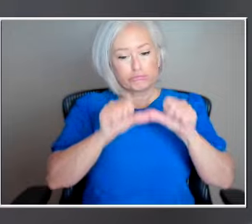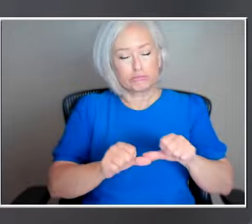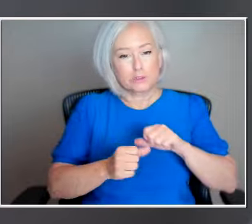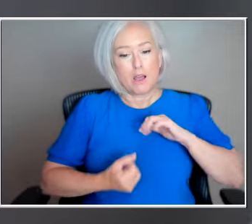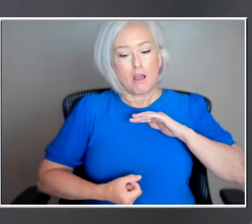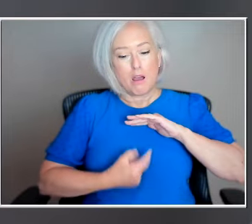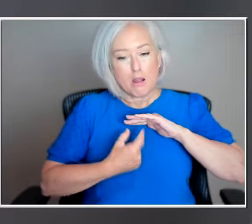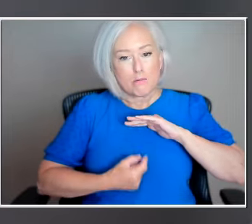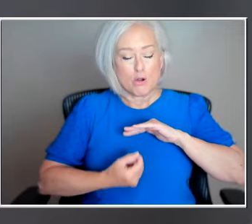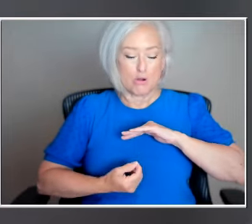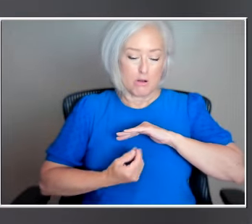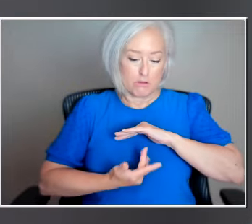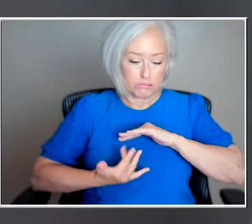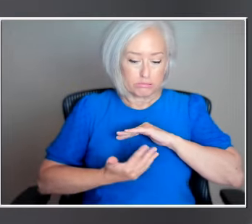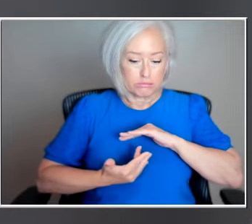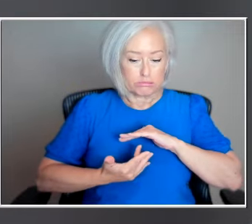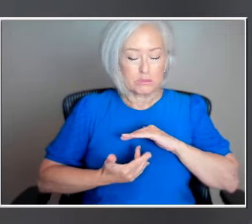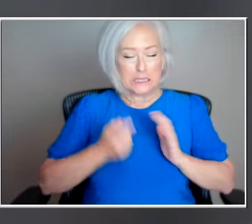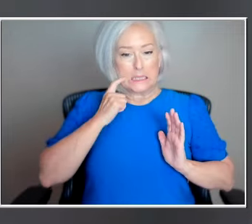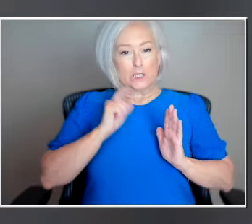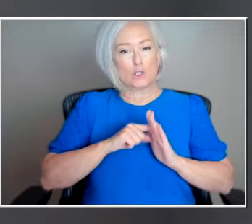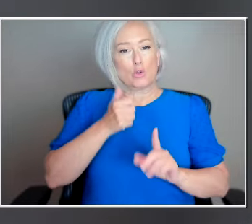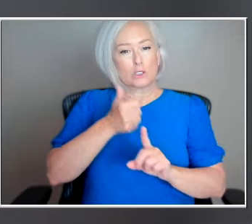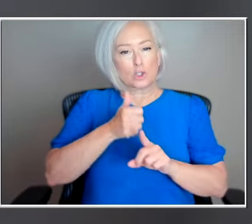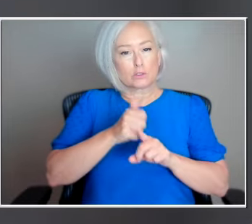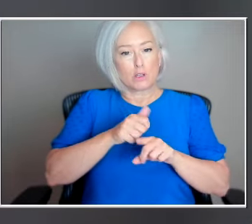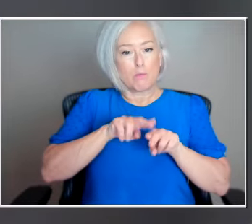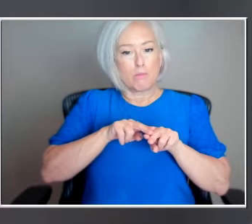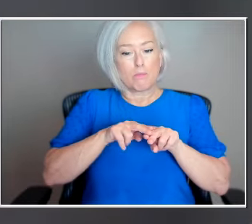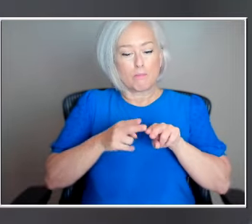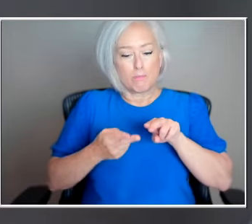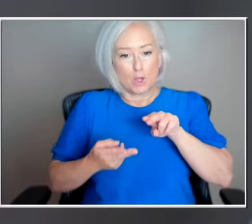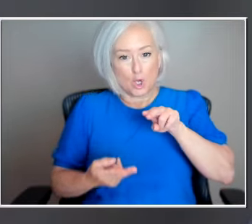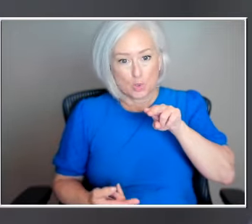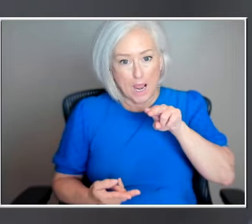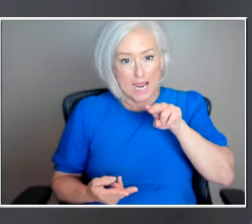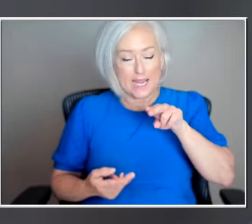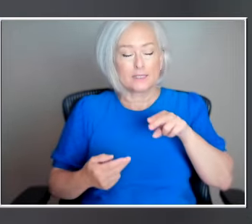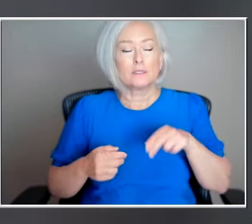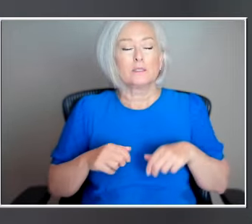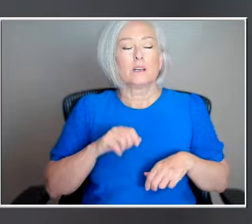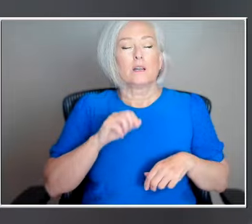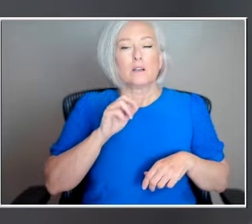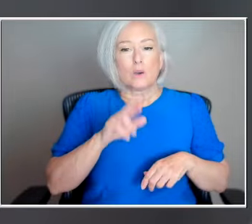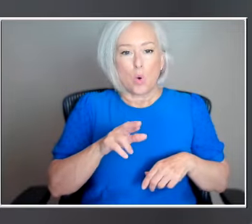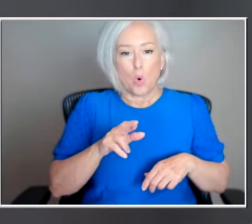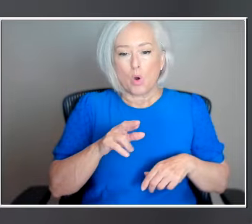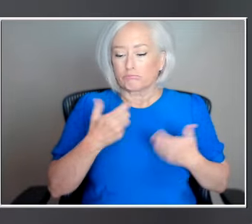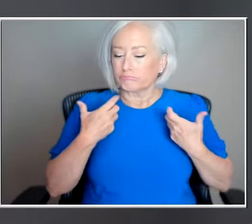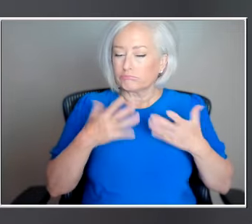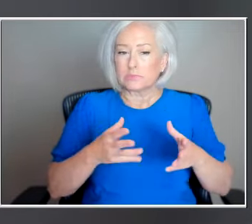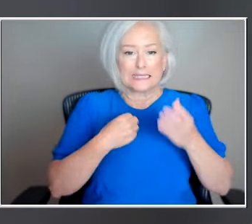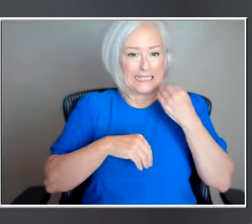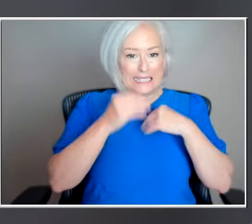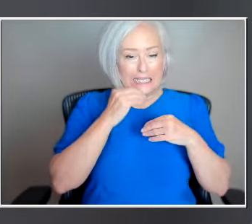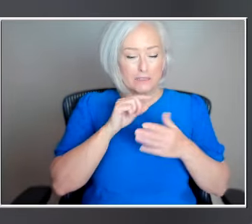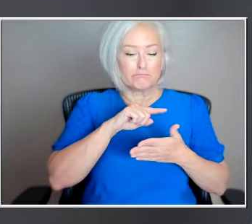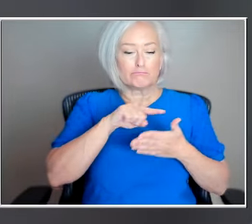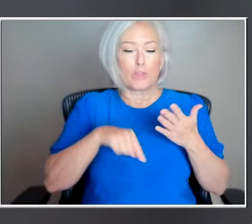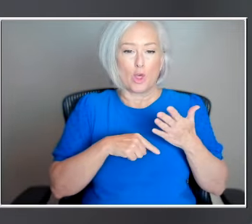weight, loss of appetite. So those will be some of the red flags, along with, abdominal pain. So if you notice these